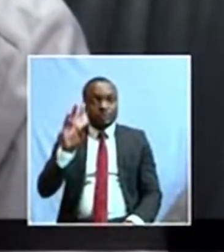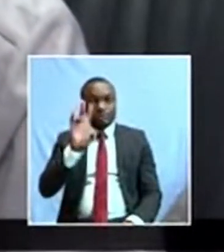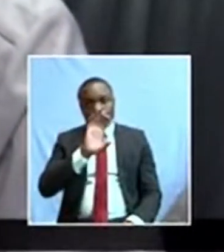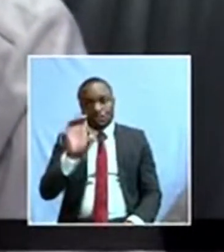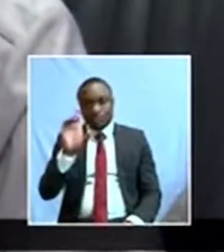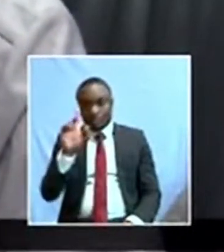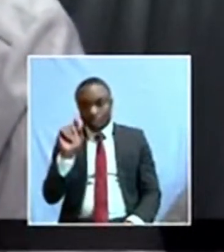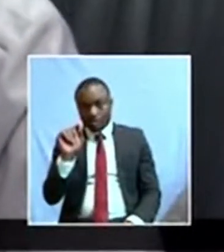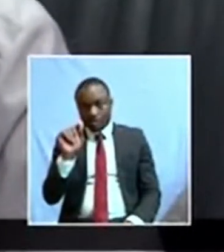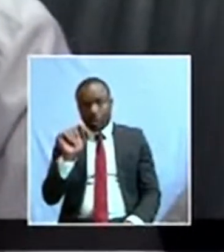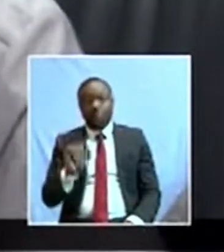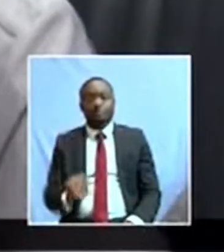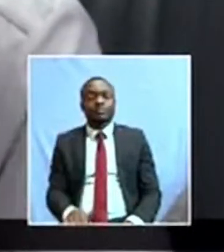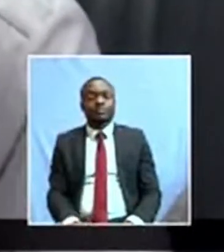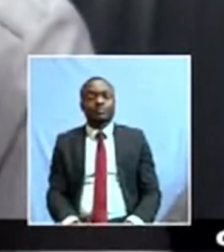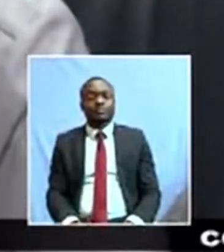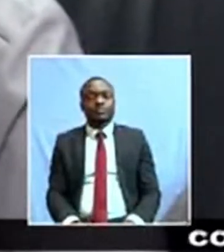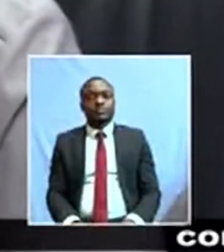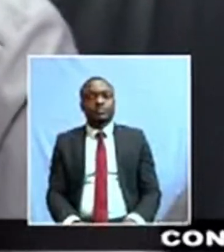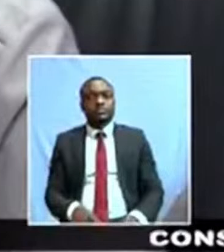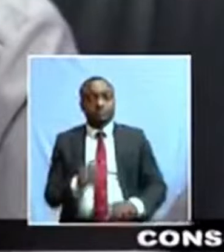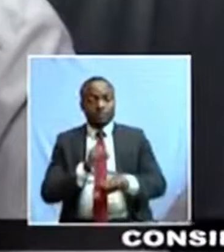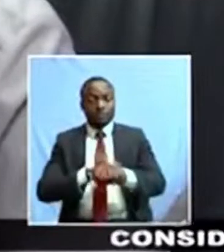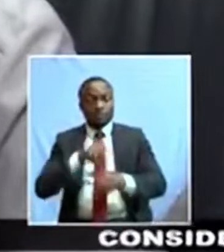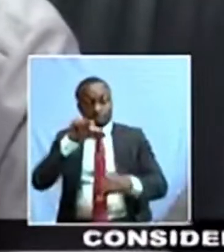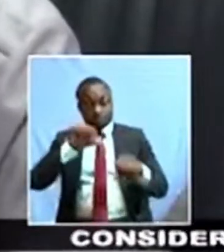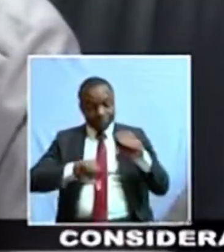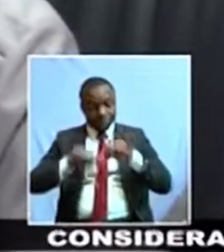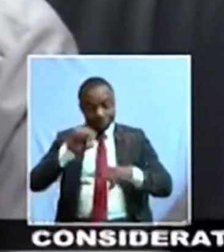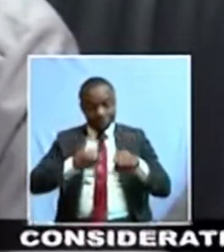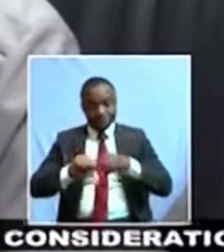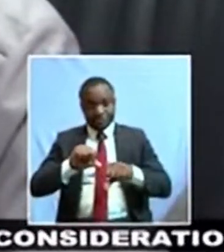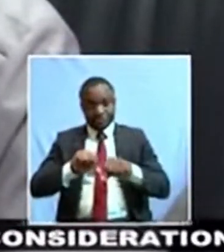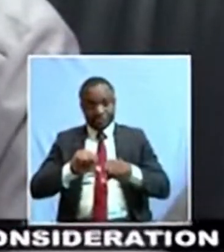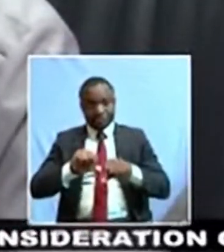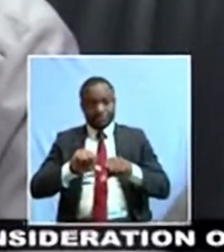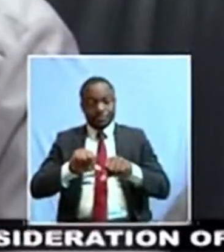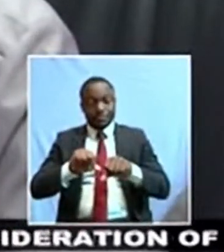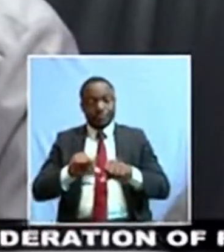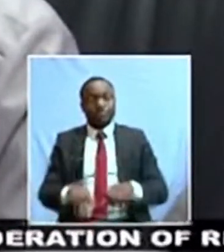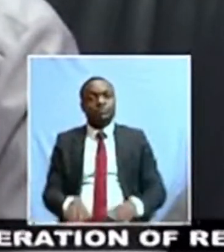5,790,720, and during at the time of audit, they had raised